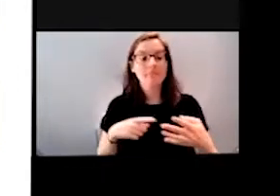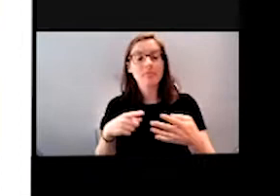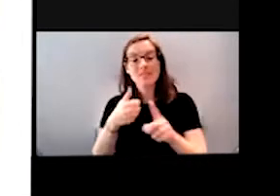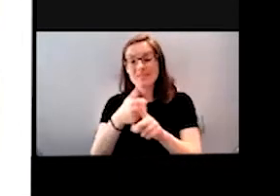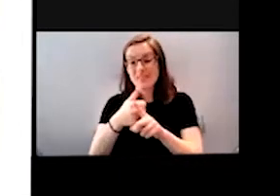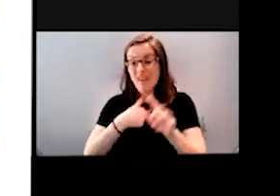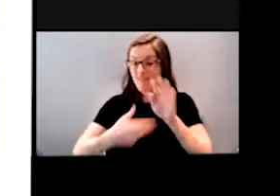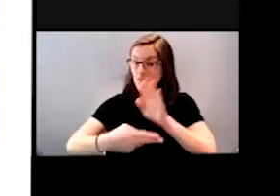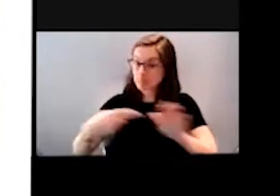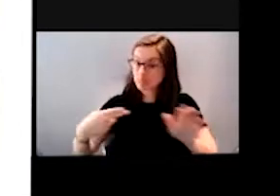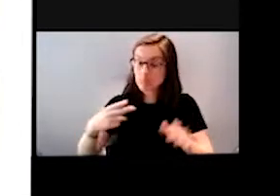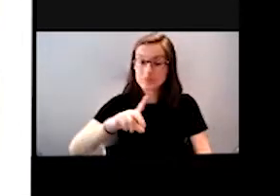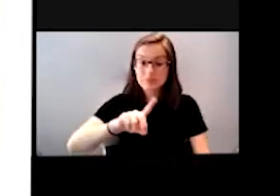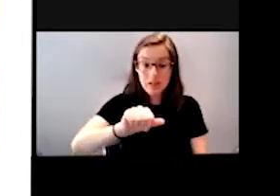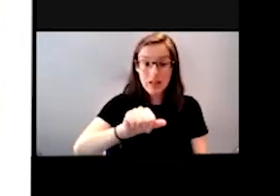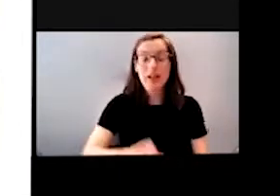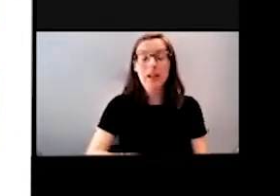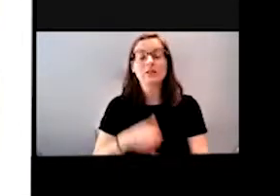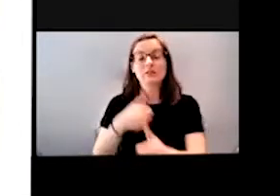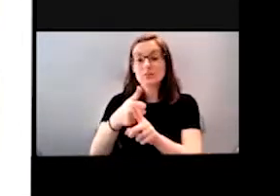status or HIV positive status.